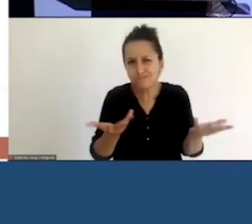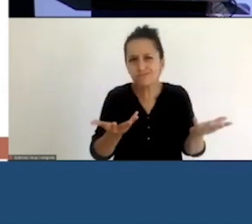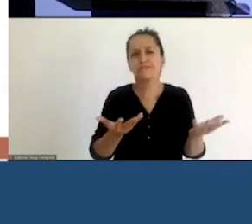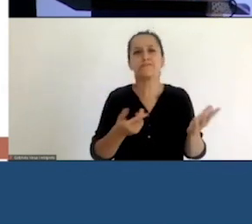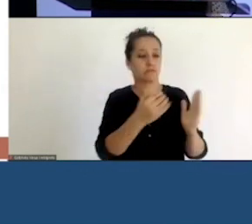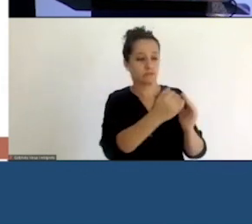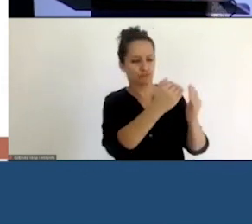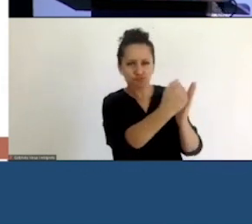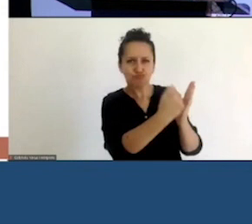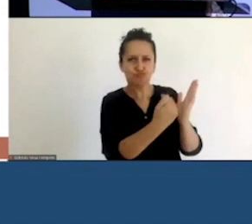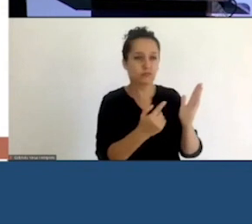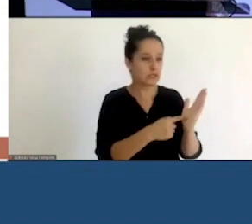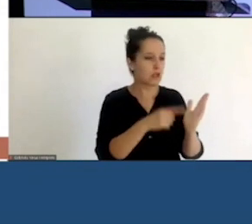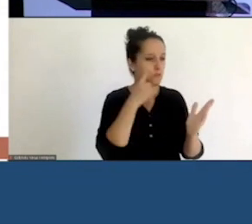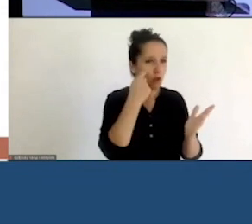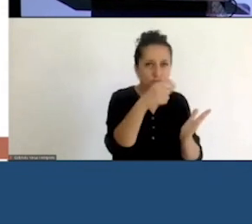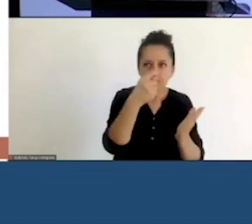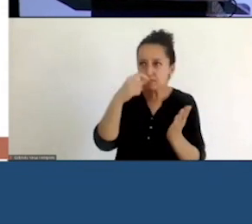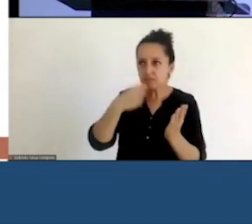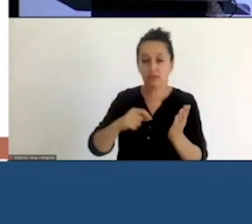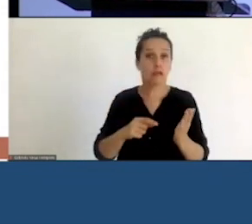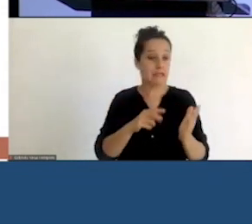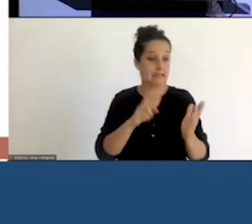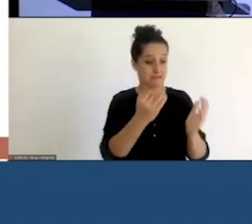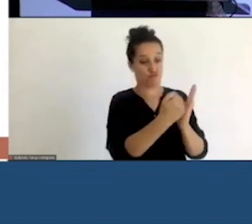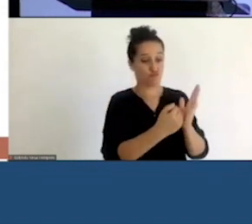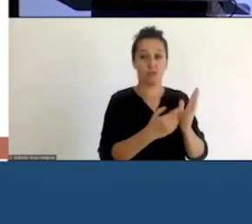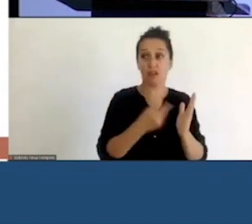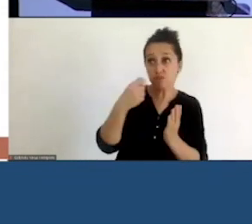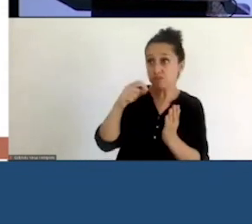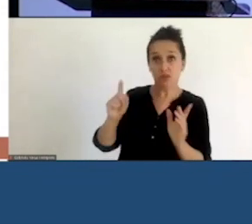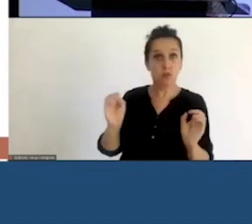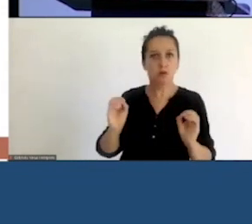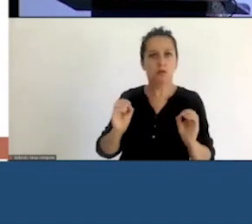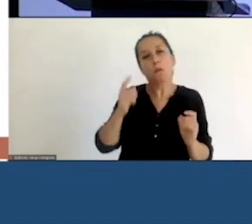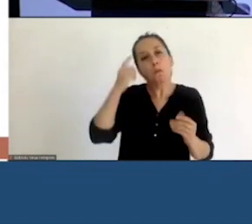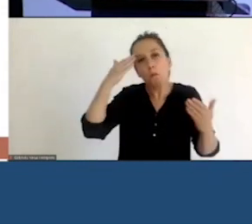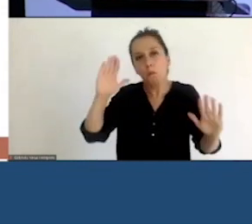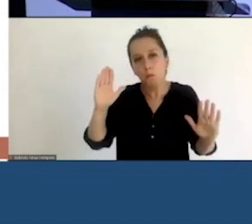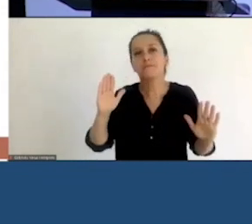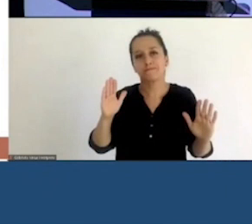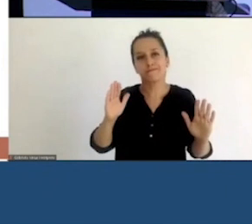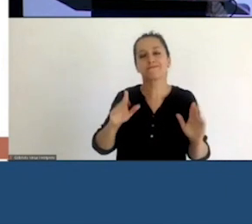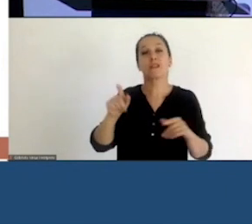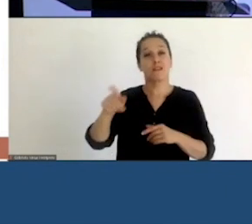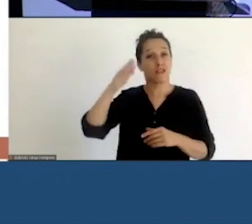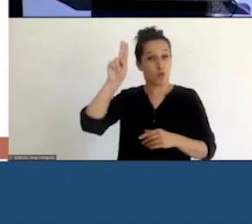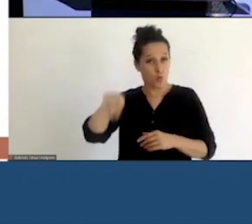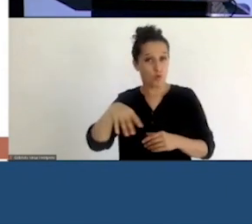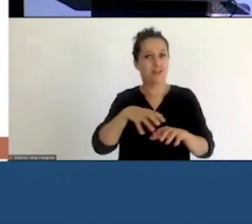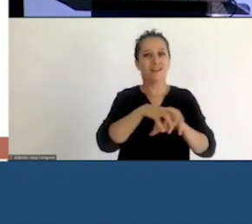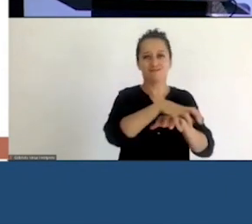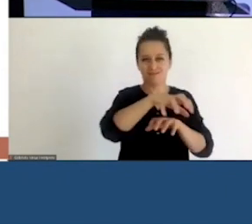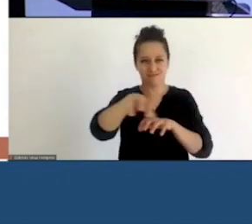don't measure doesn't exist. We have to face this. And together with the UN systems,